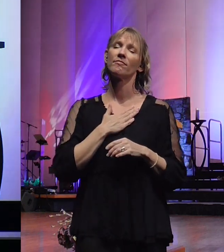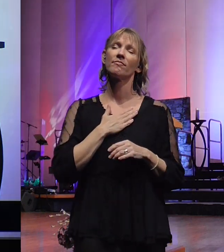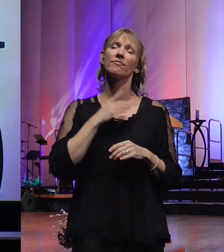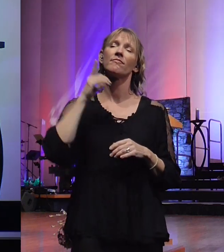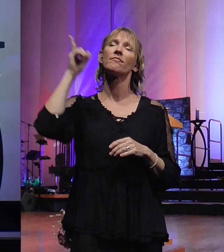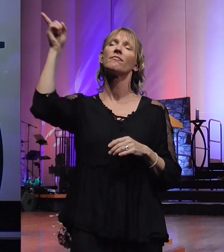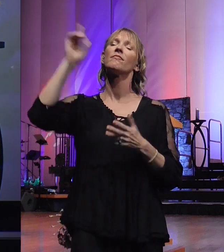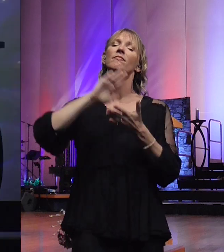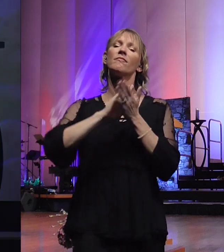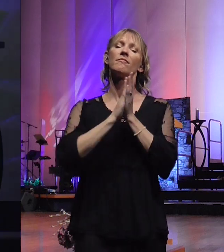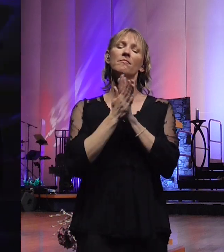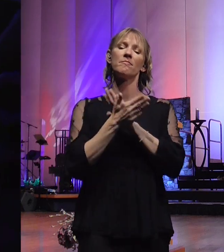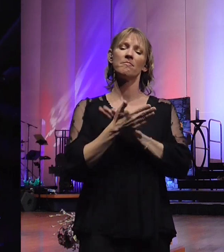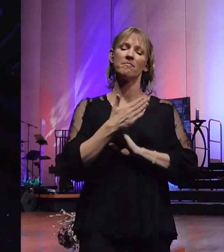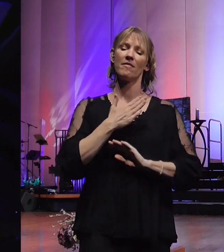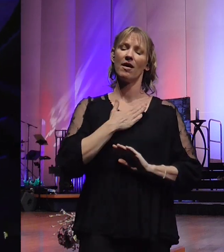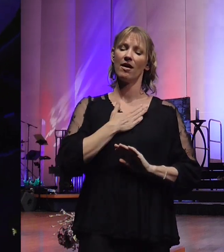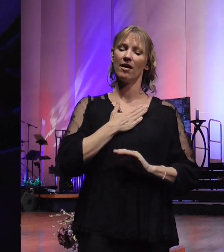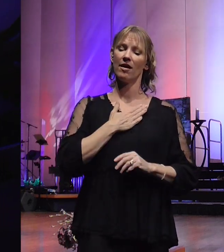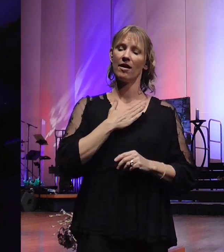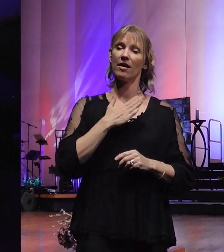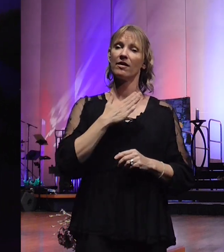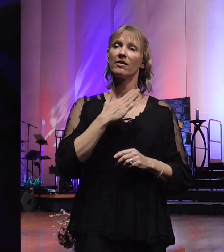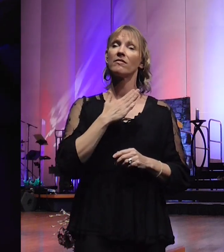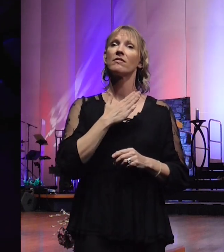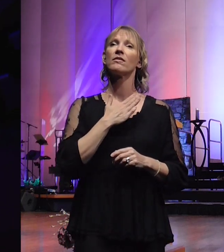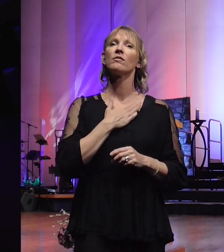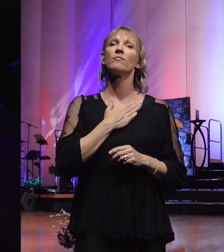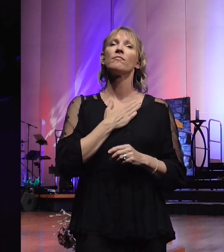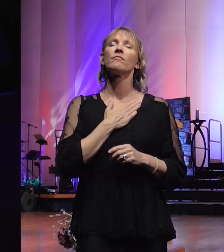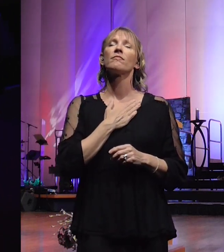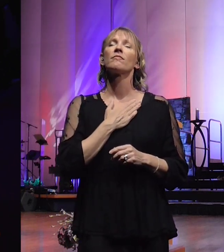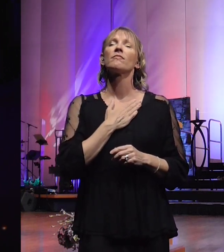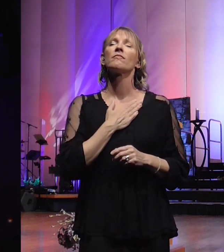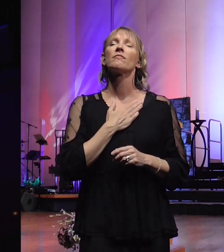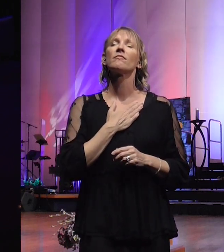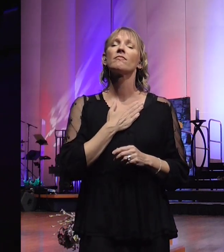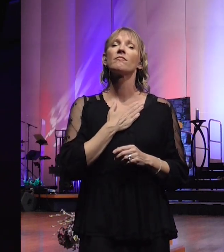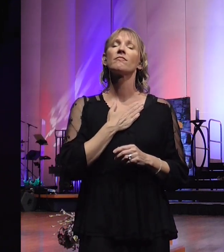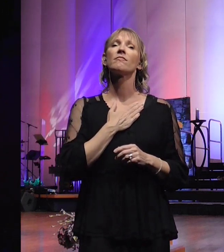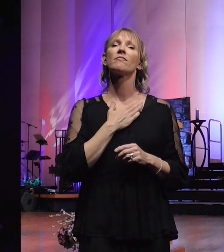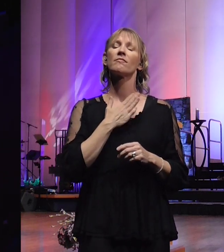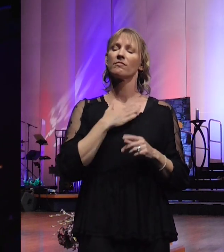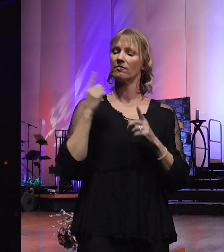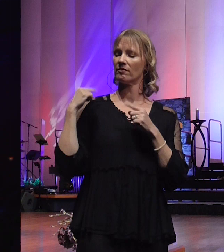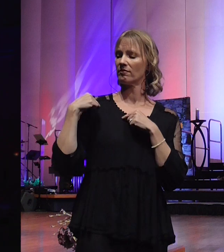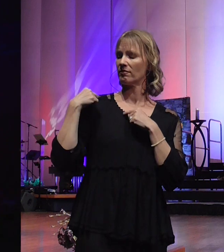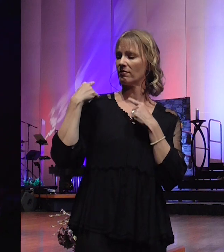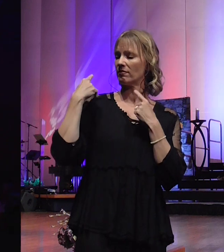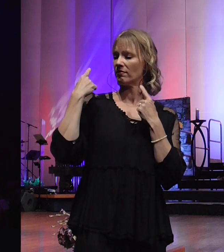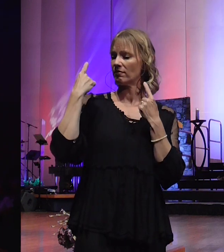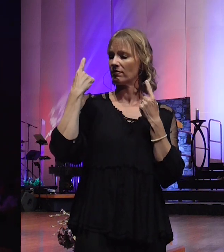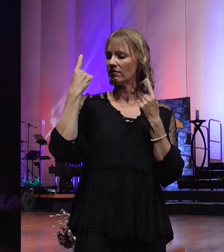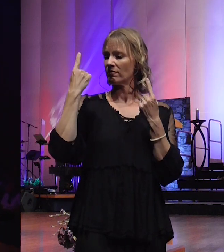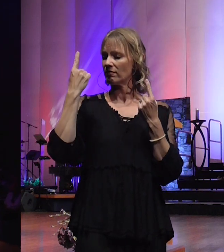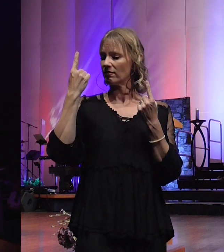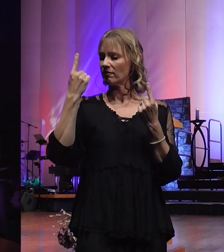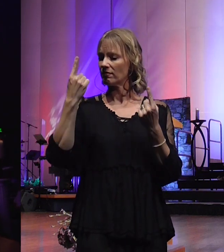make you mine, forgetting that long and lonesome